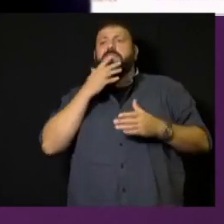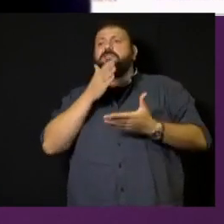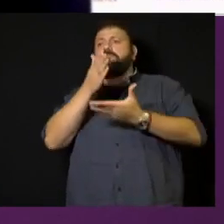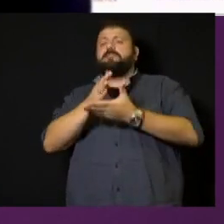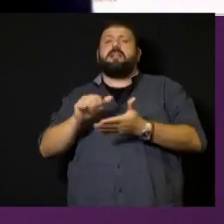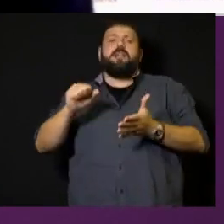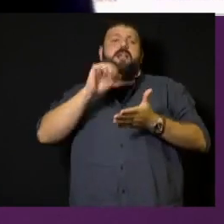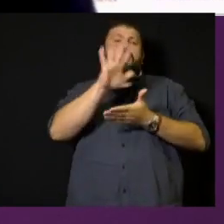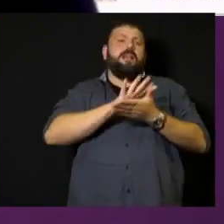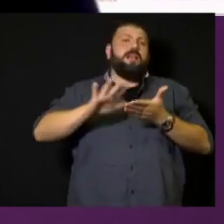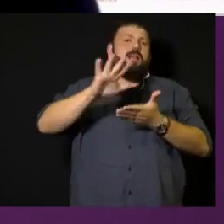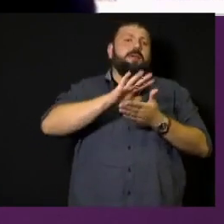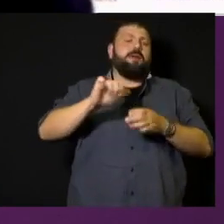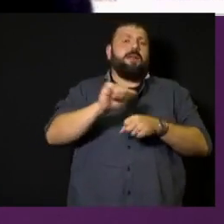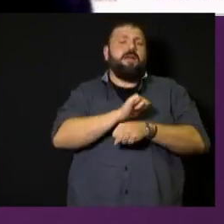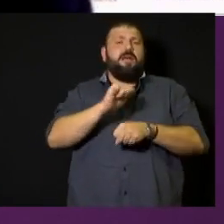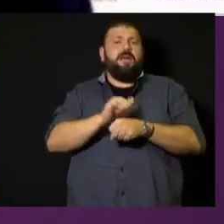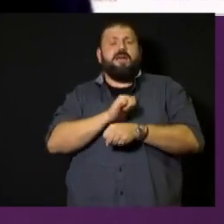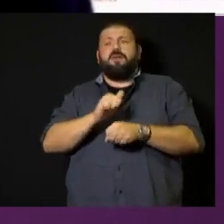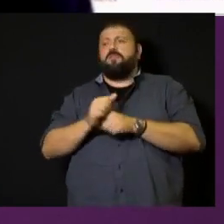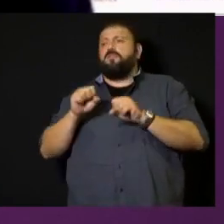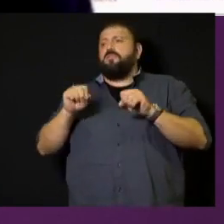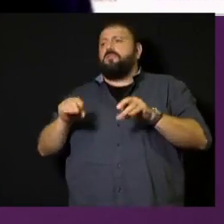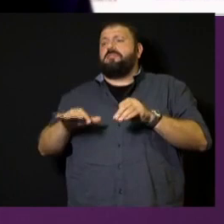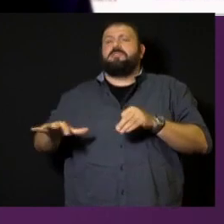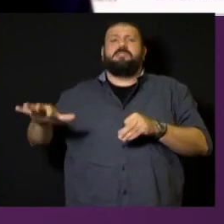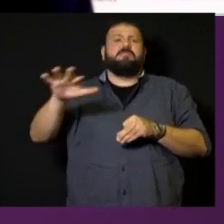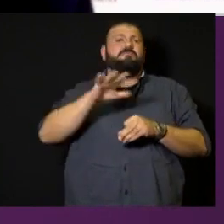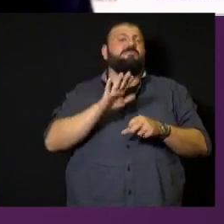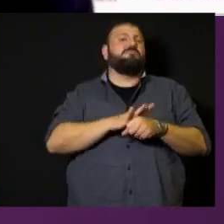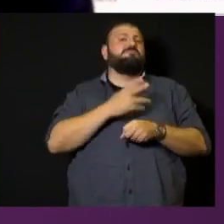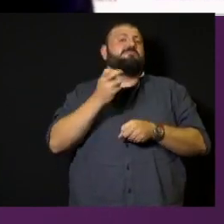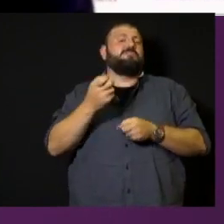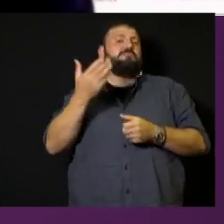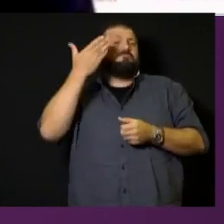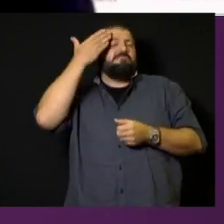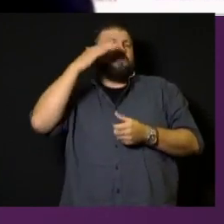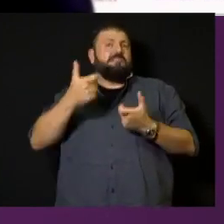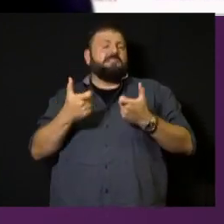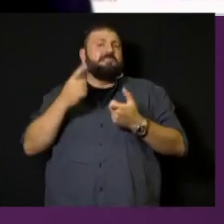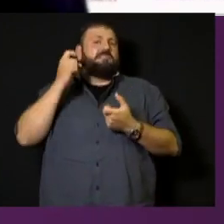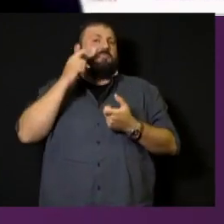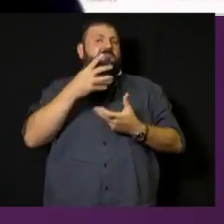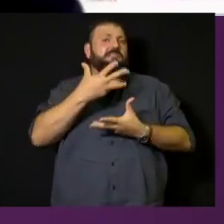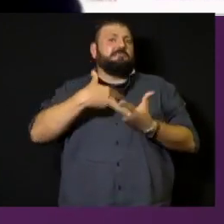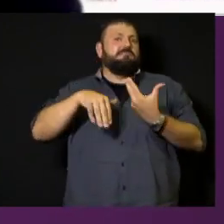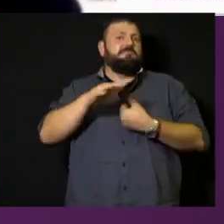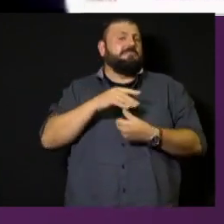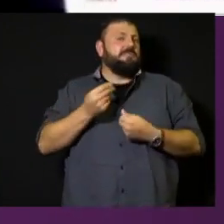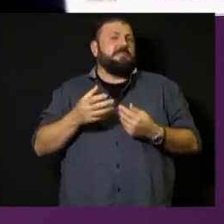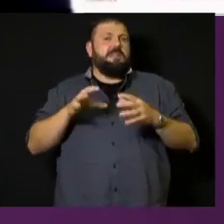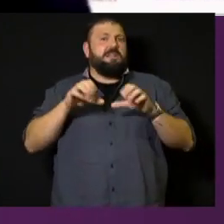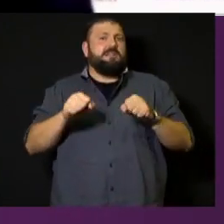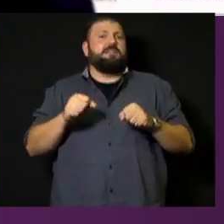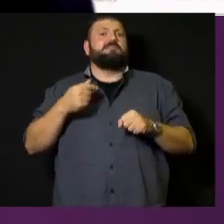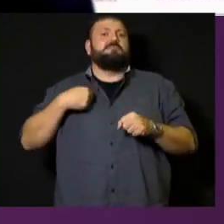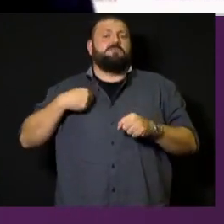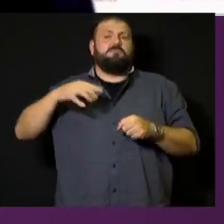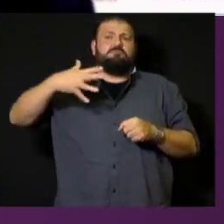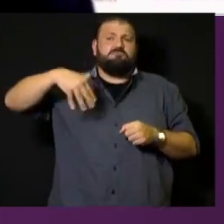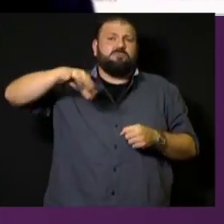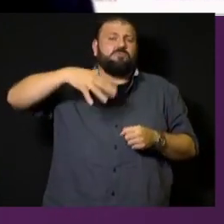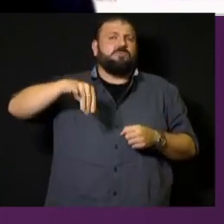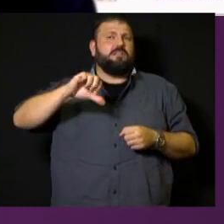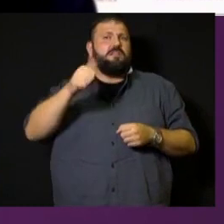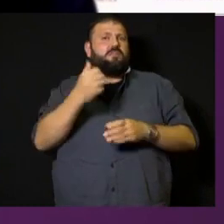in companies, offices, and you know that washing cars, you won't make it. So